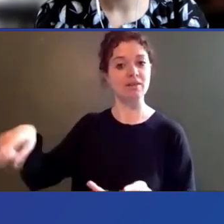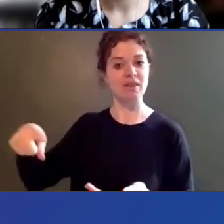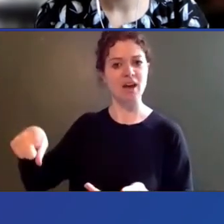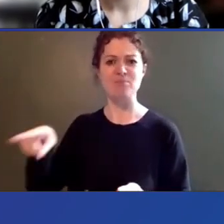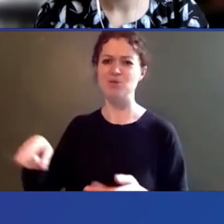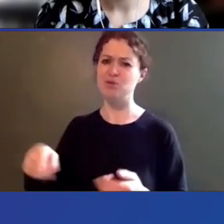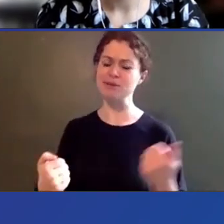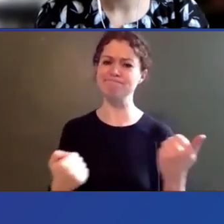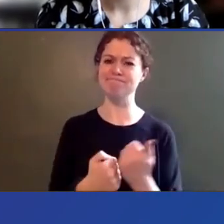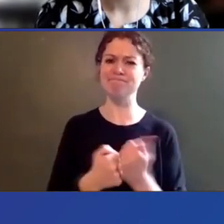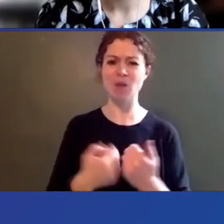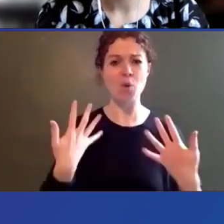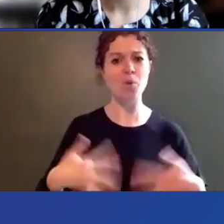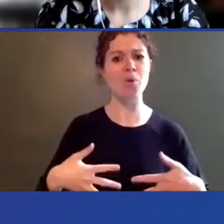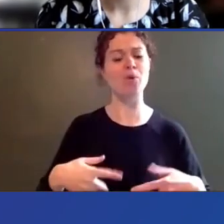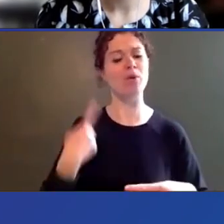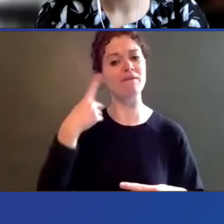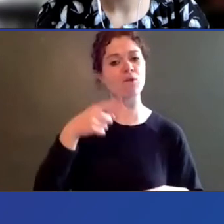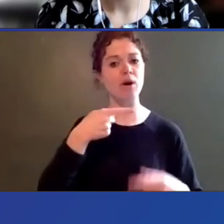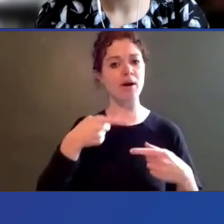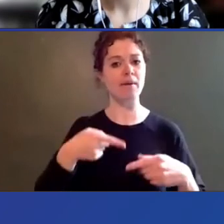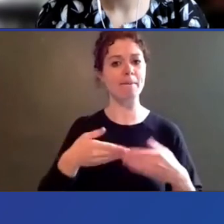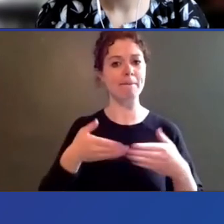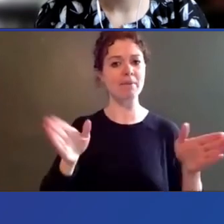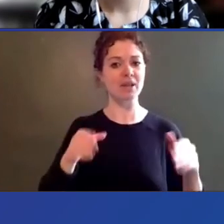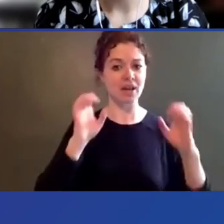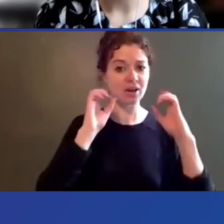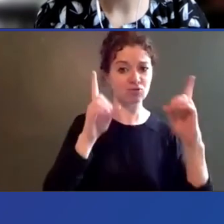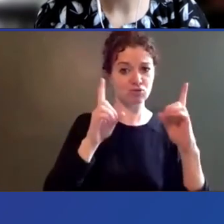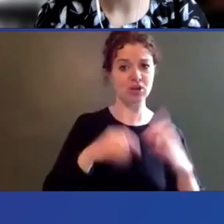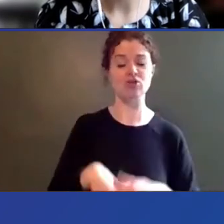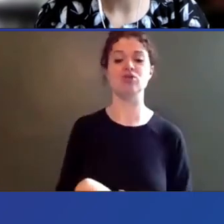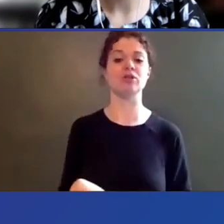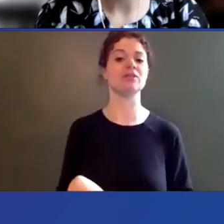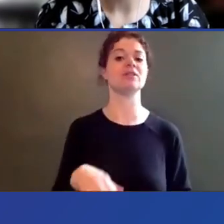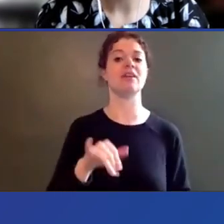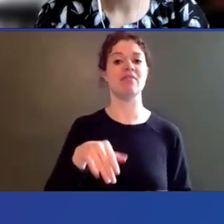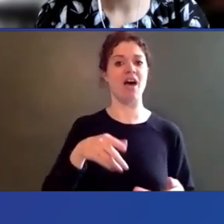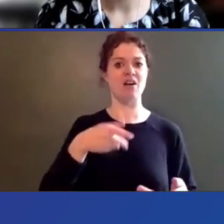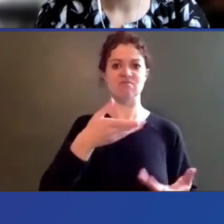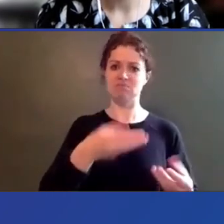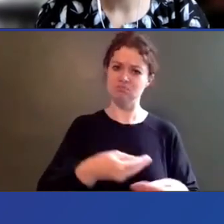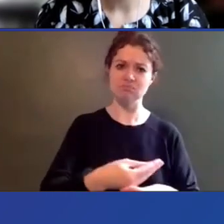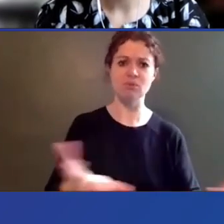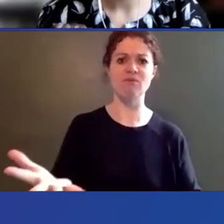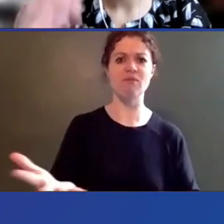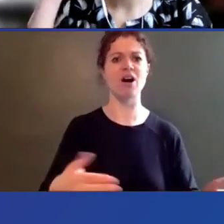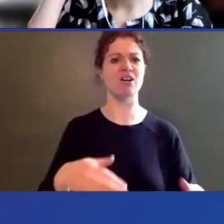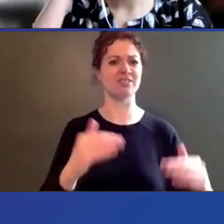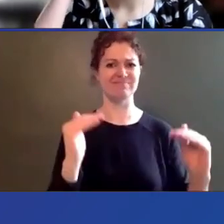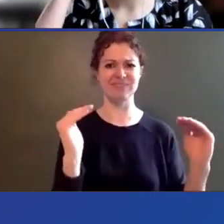behalf of public education, and that New York City public education students should receive the same amount of